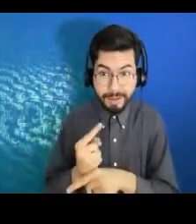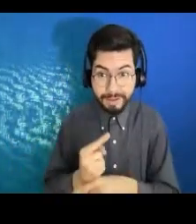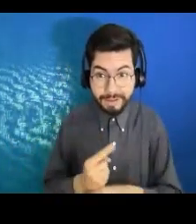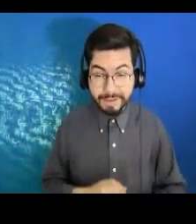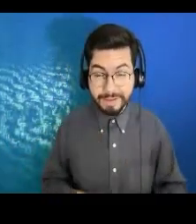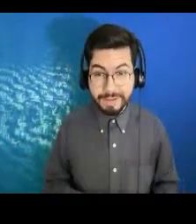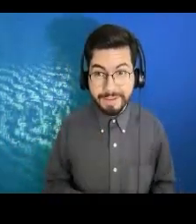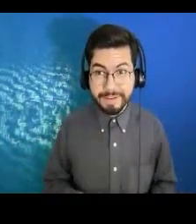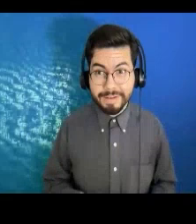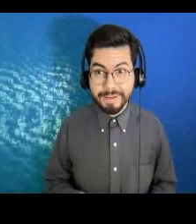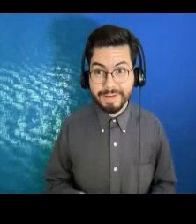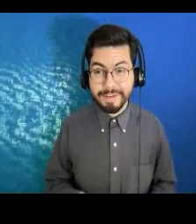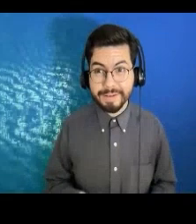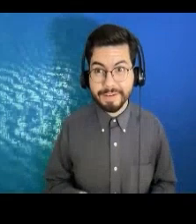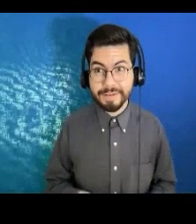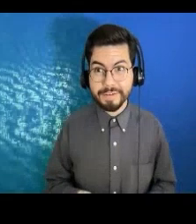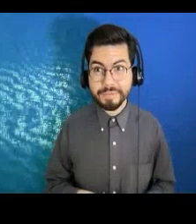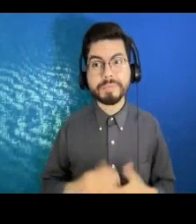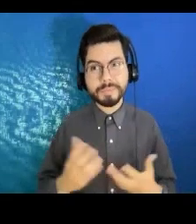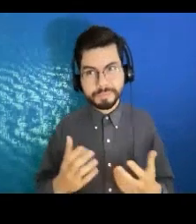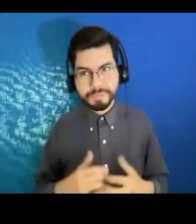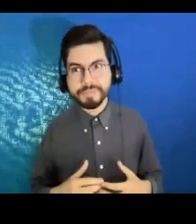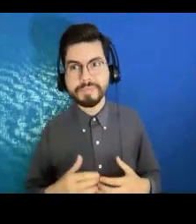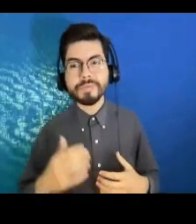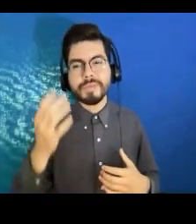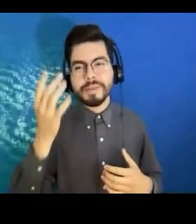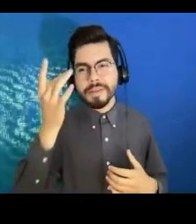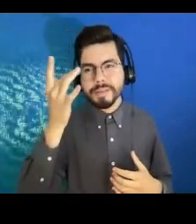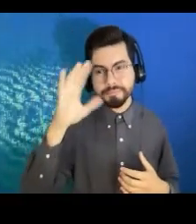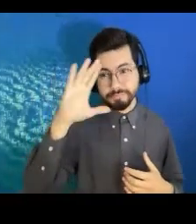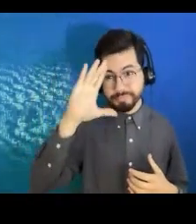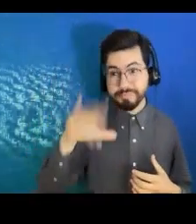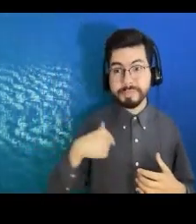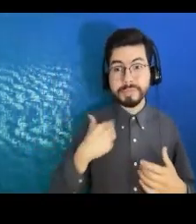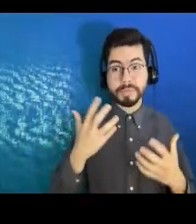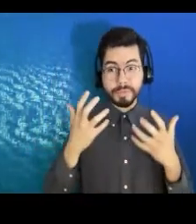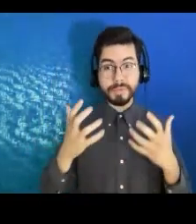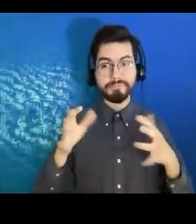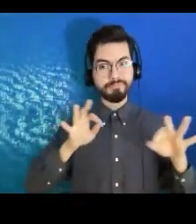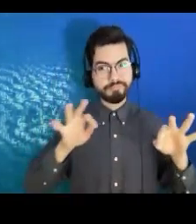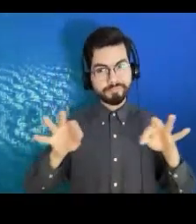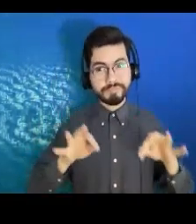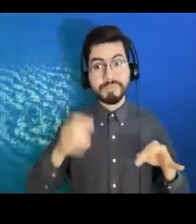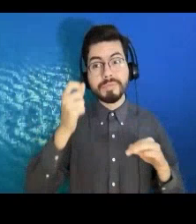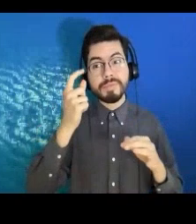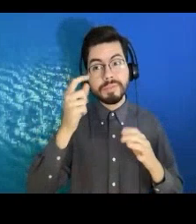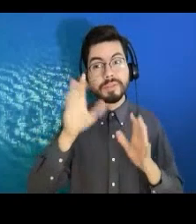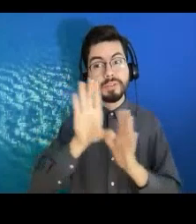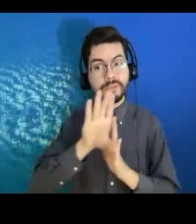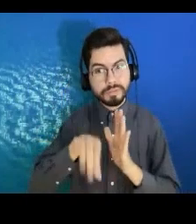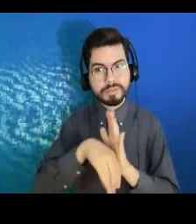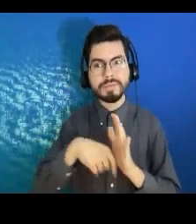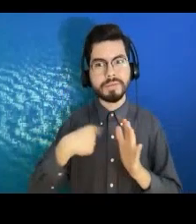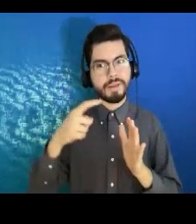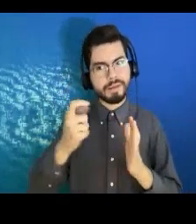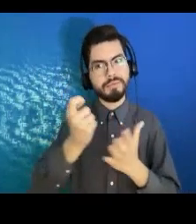No, I say that because there's a lot of stuff that I wanted to talk about, but to keep it in 30 minutes, I had to leave a lot out.